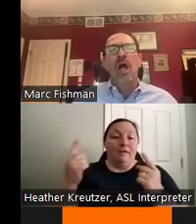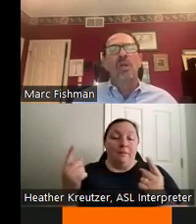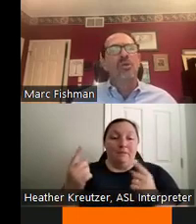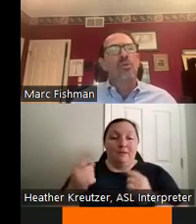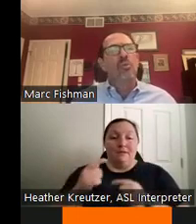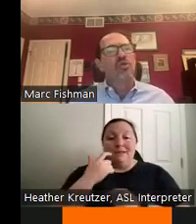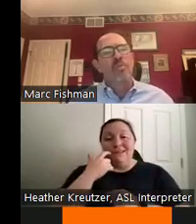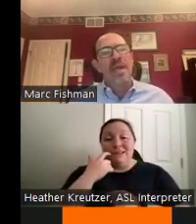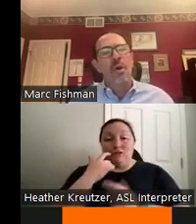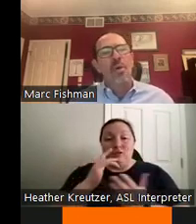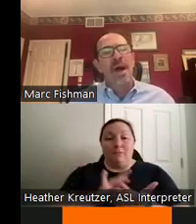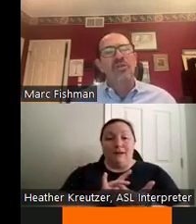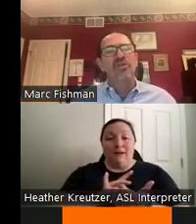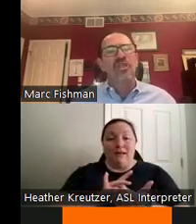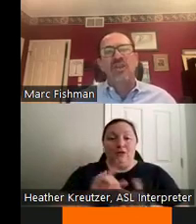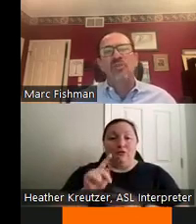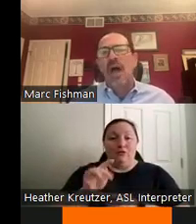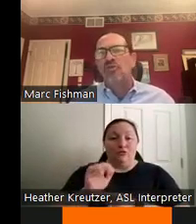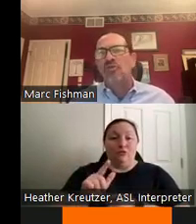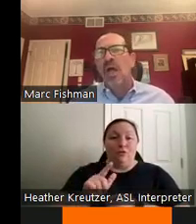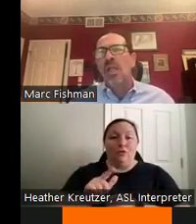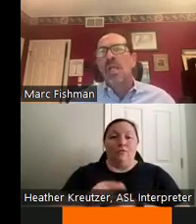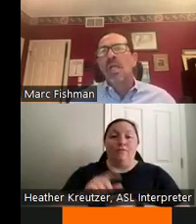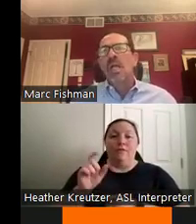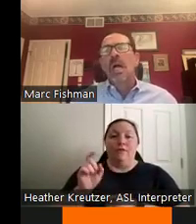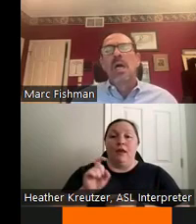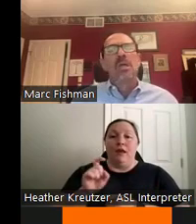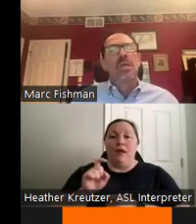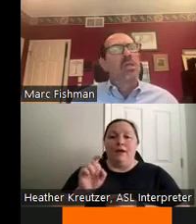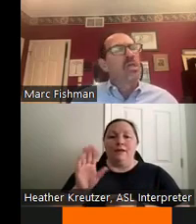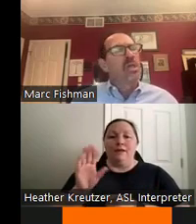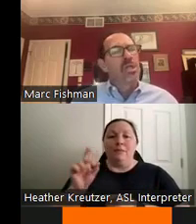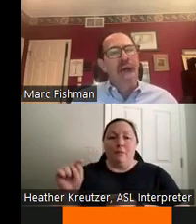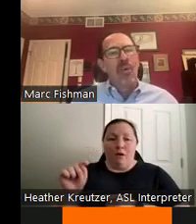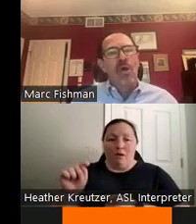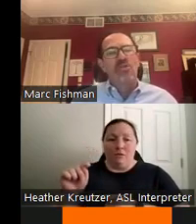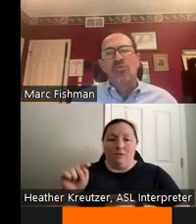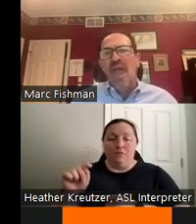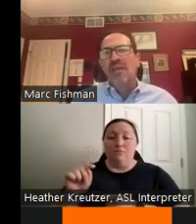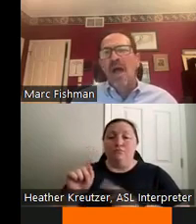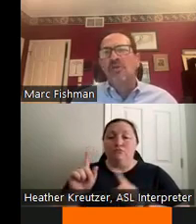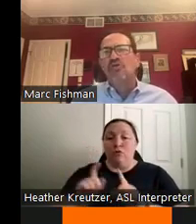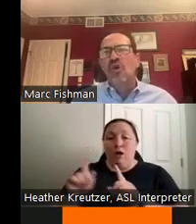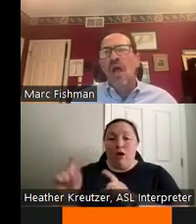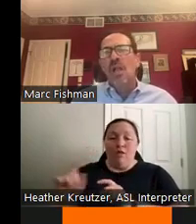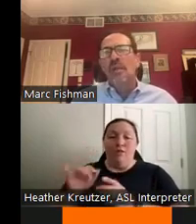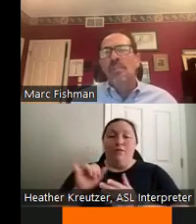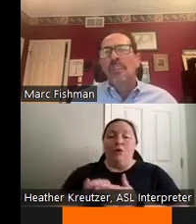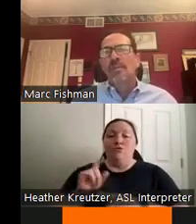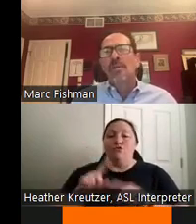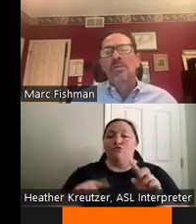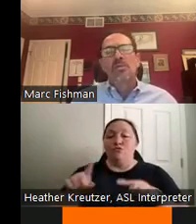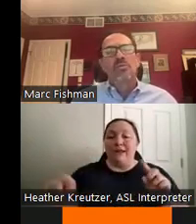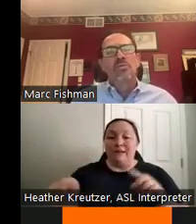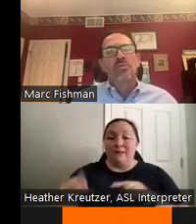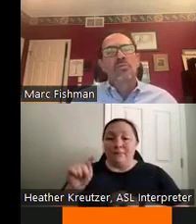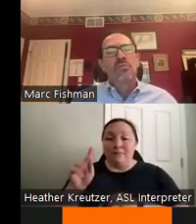medication trial, which you may know about. It's the XSPOT trial. That was a randomized trial